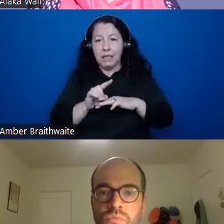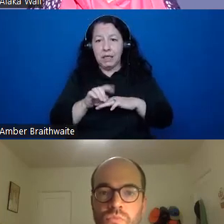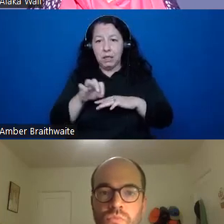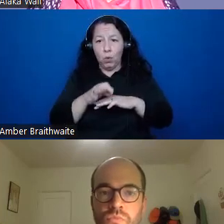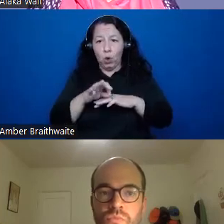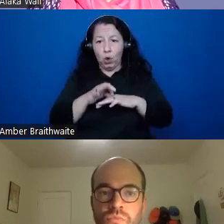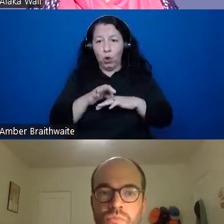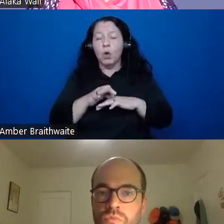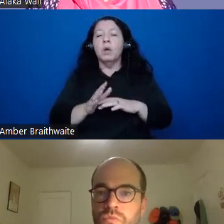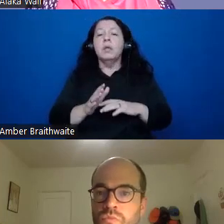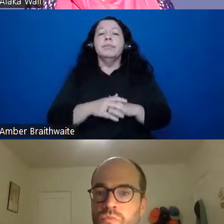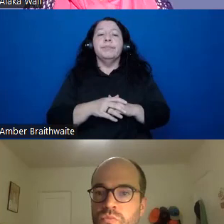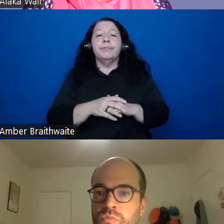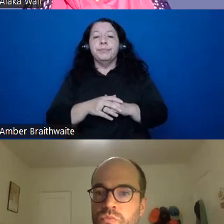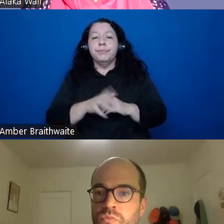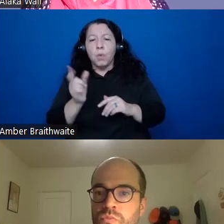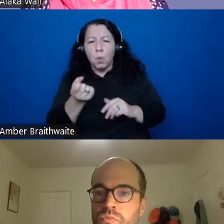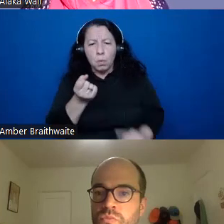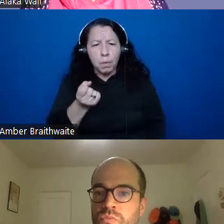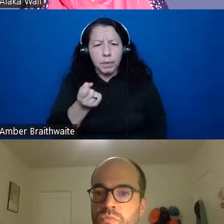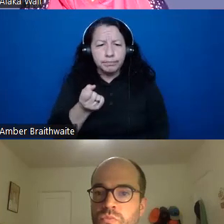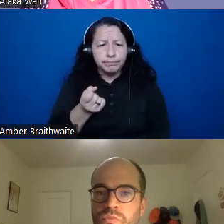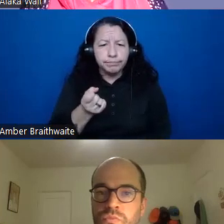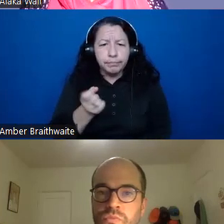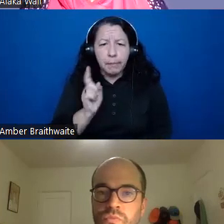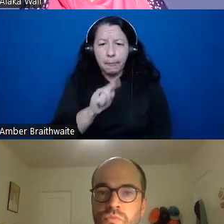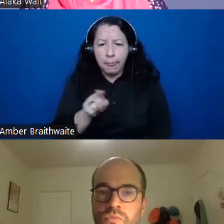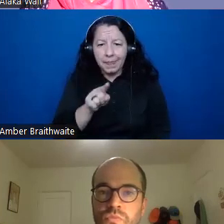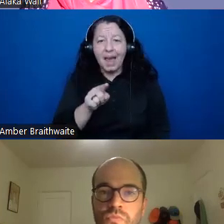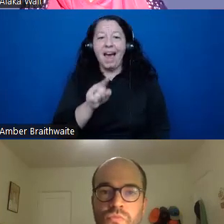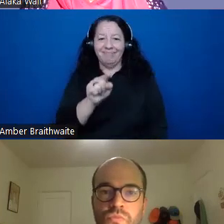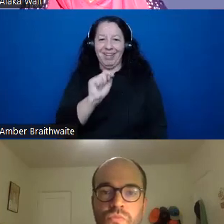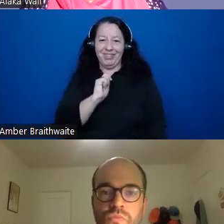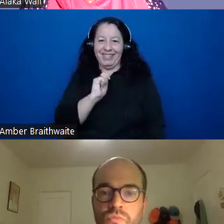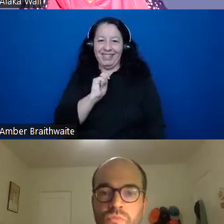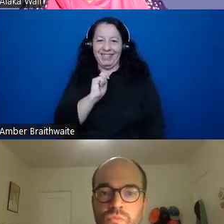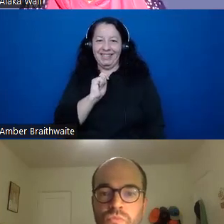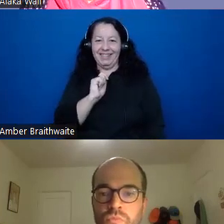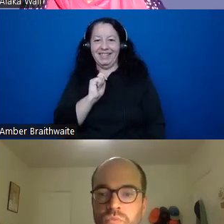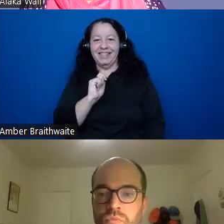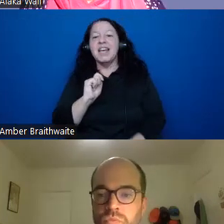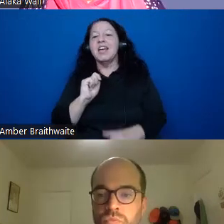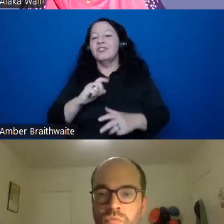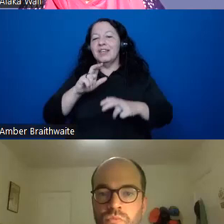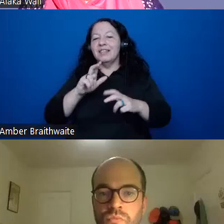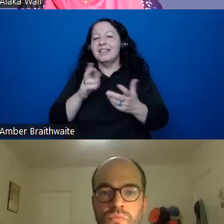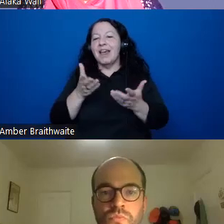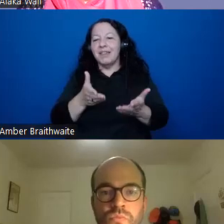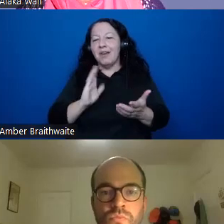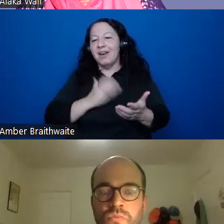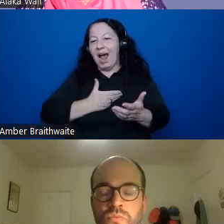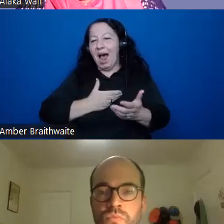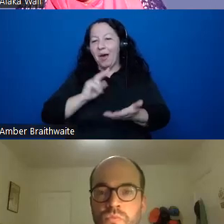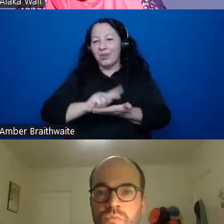she is here we go. Here she is teaching at her kitchen table, but she